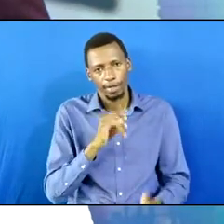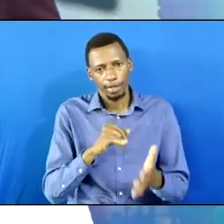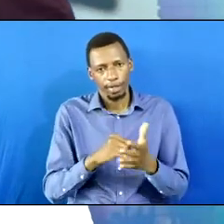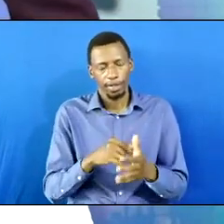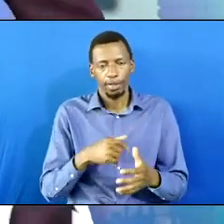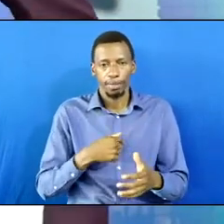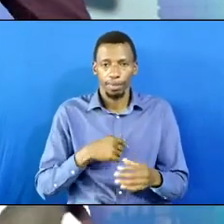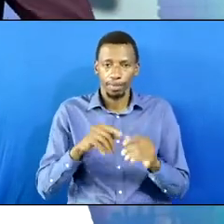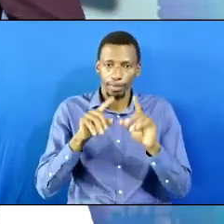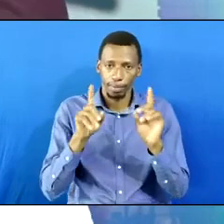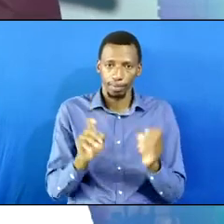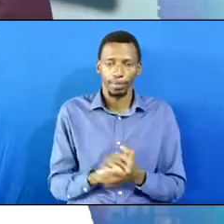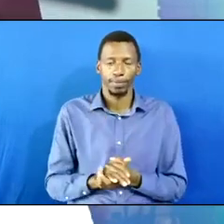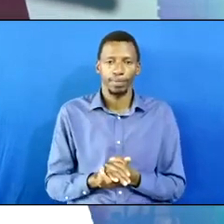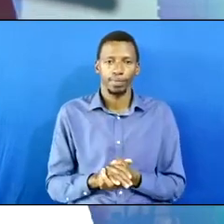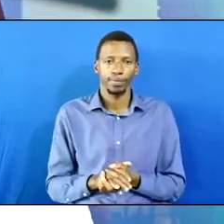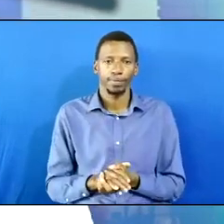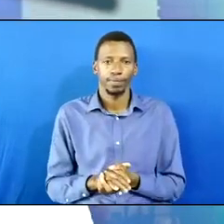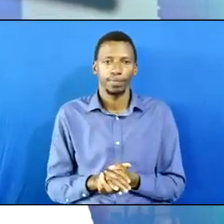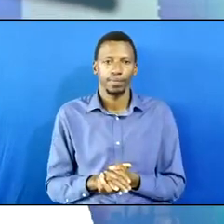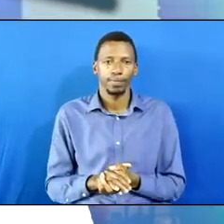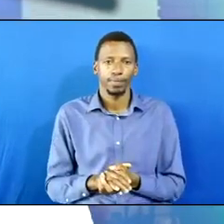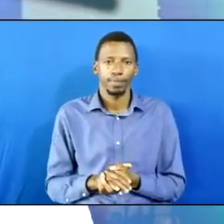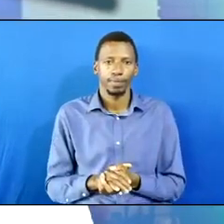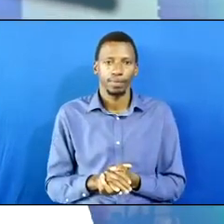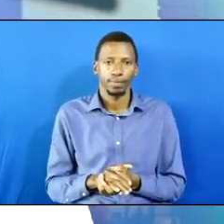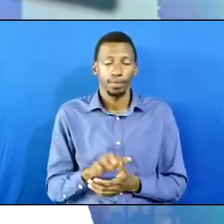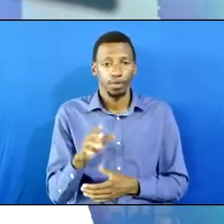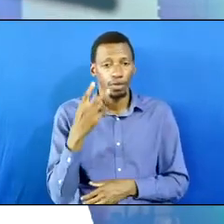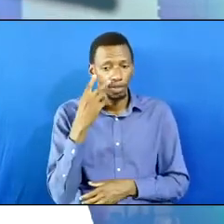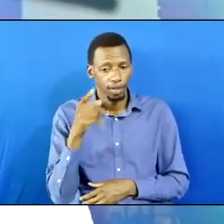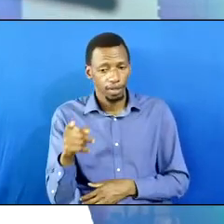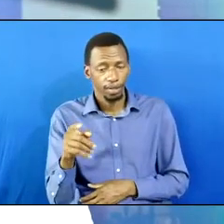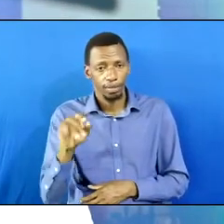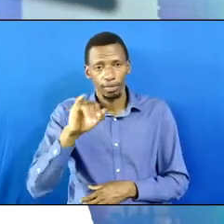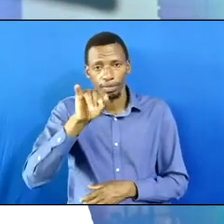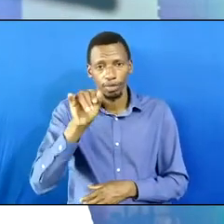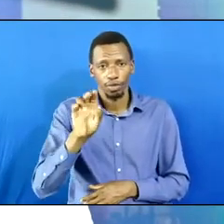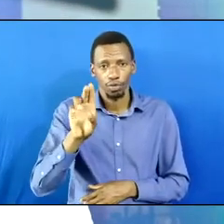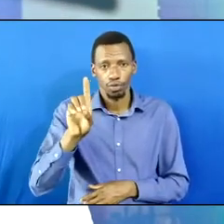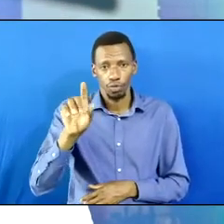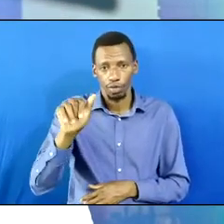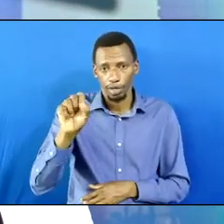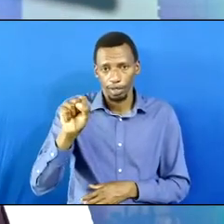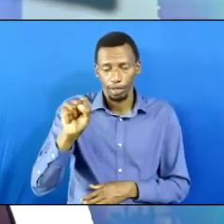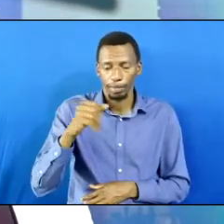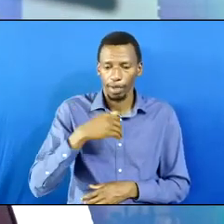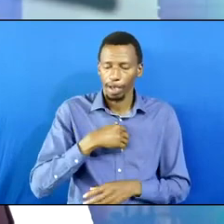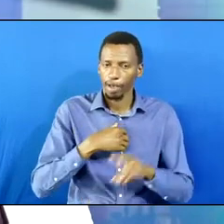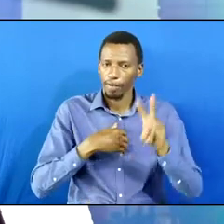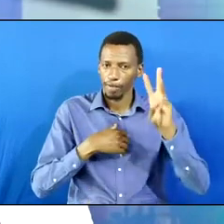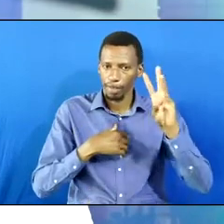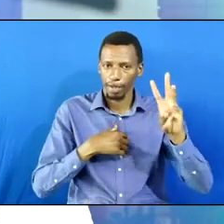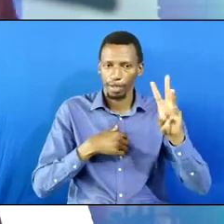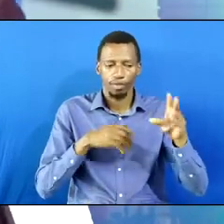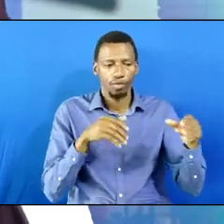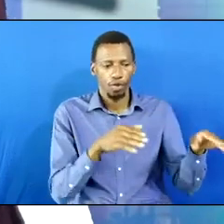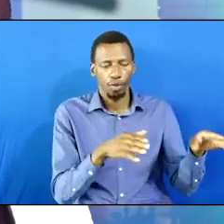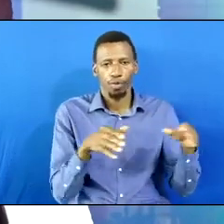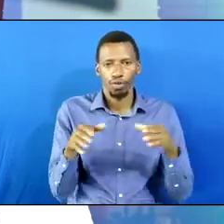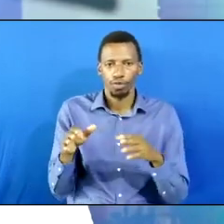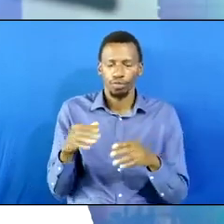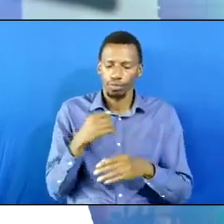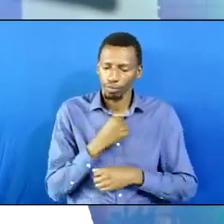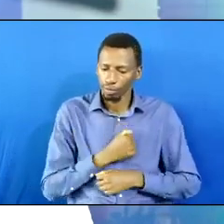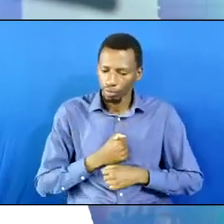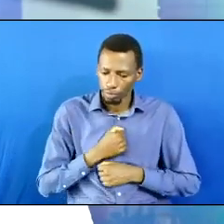Lord, is it me? See, this Judah had three opportunities to